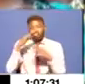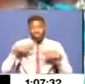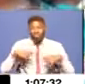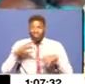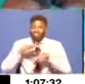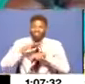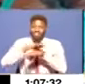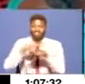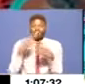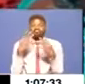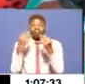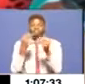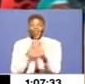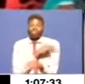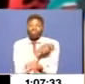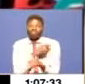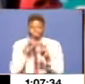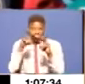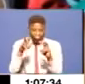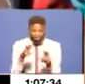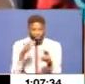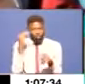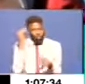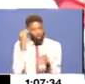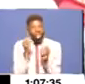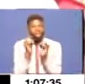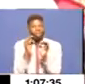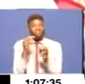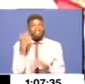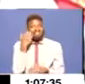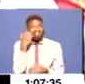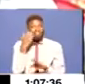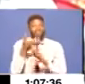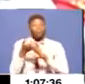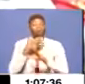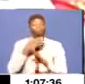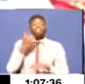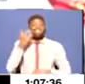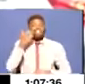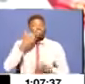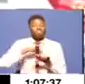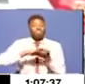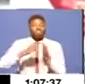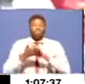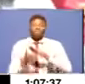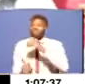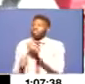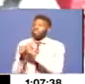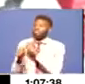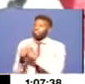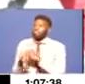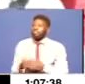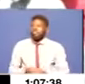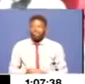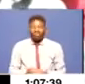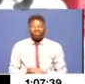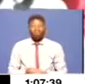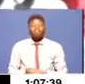of diseases before they progress to dangerous levels. Kutokana na what we call non-communicable